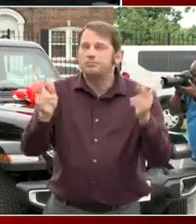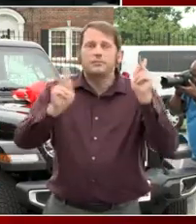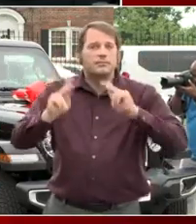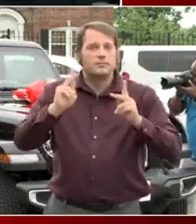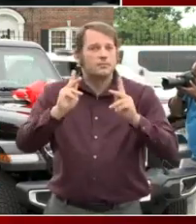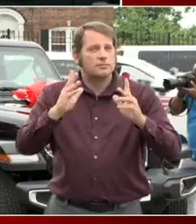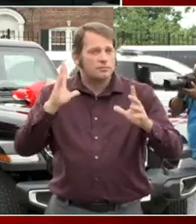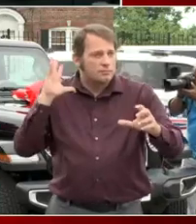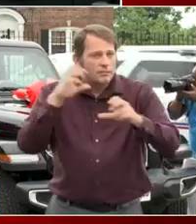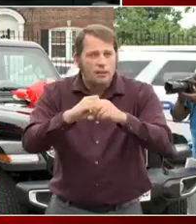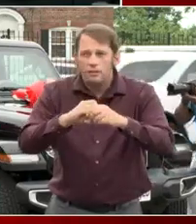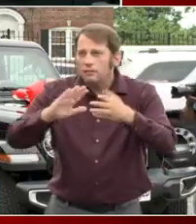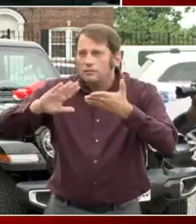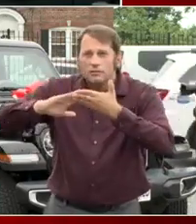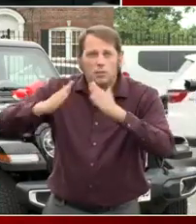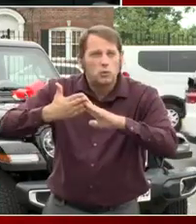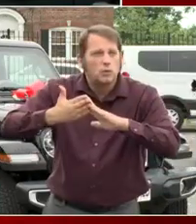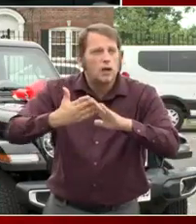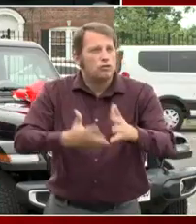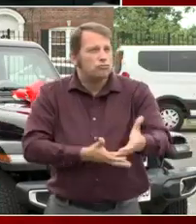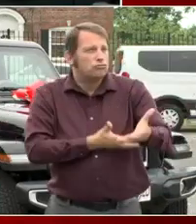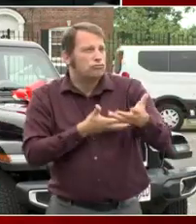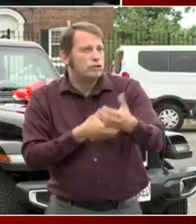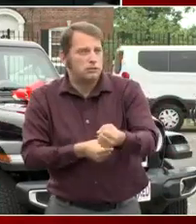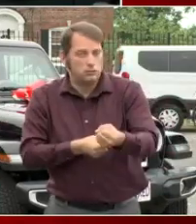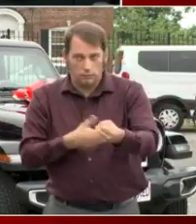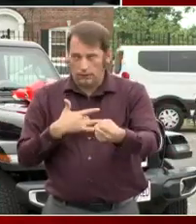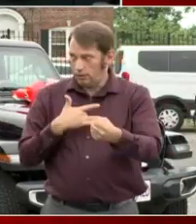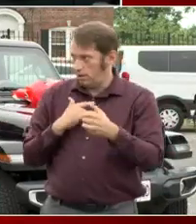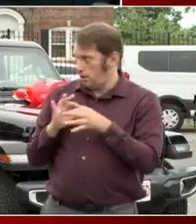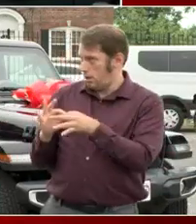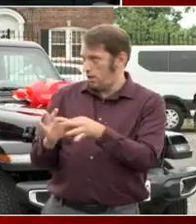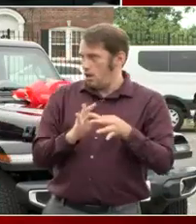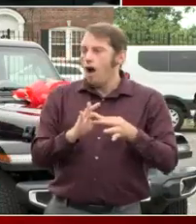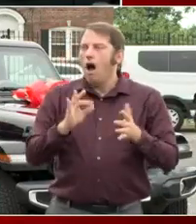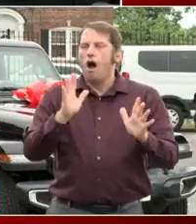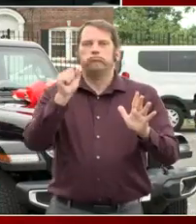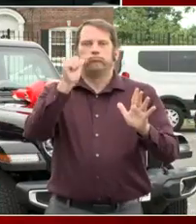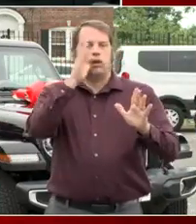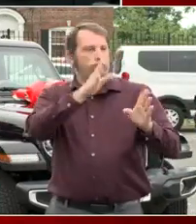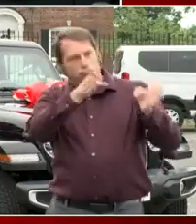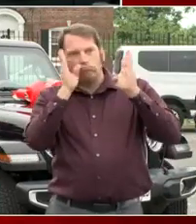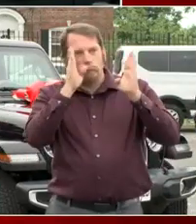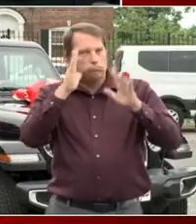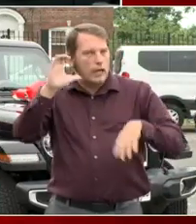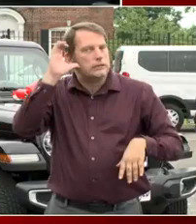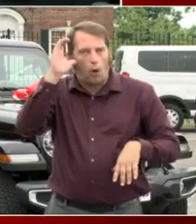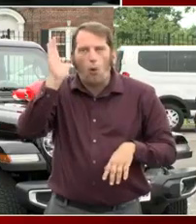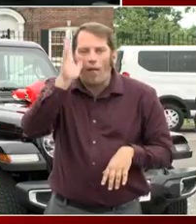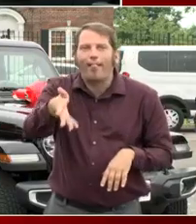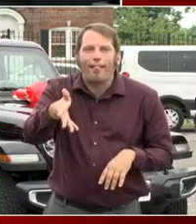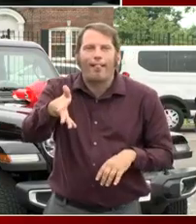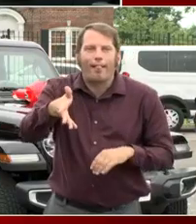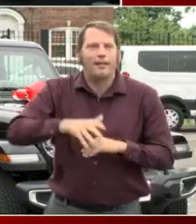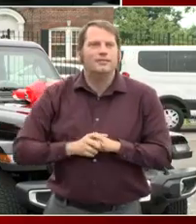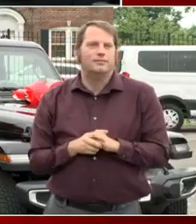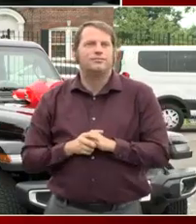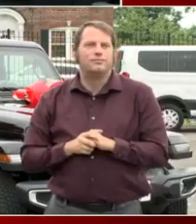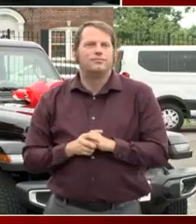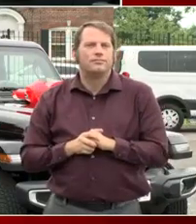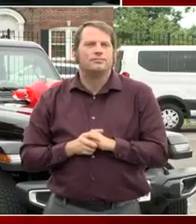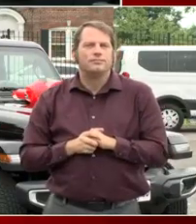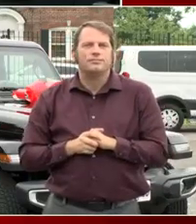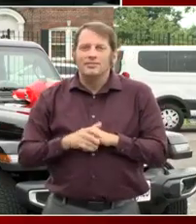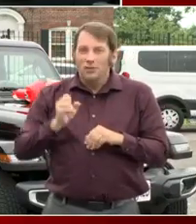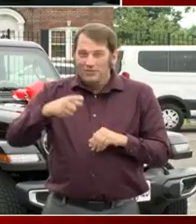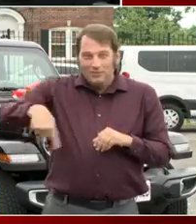messengers, those are the ones they listen to. So that's the reason why we need you to get out there and tell your colleagues, tell your friends,